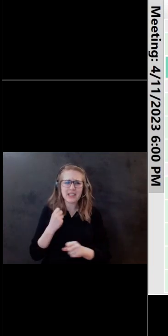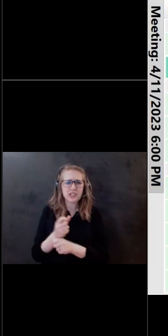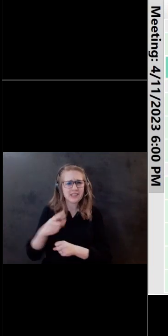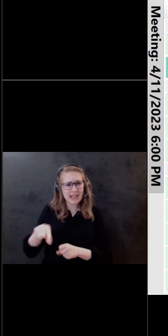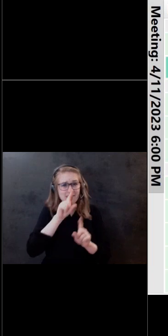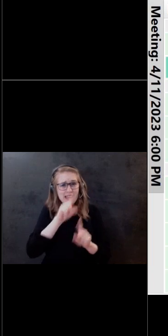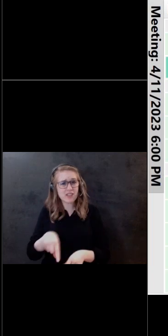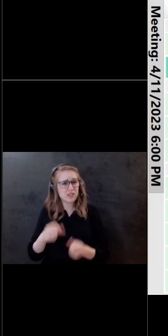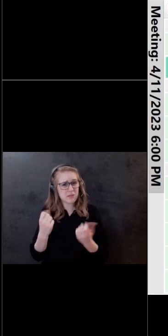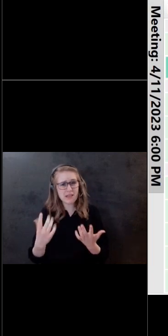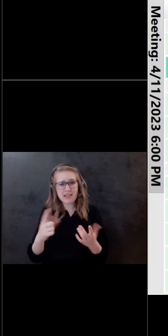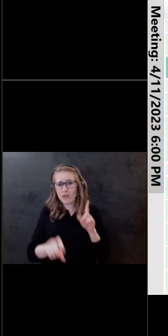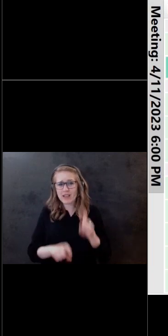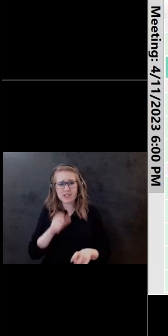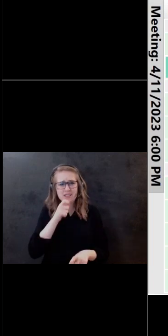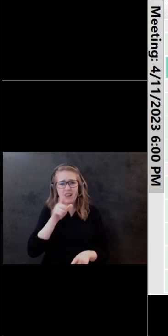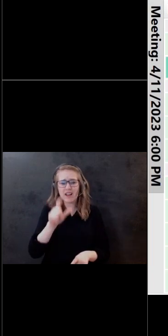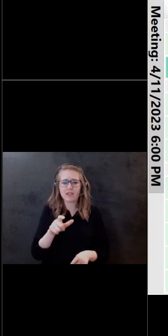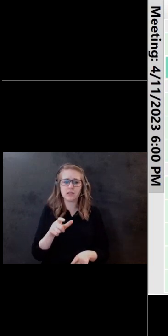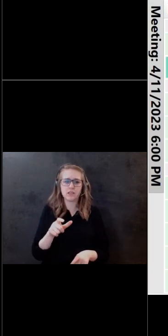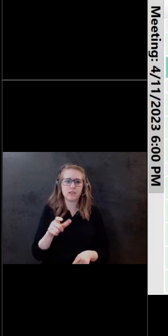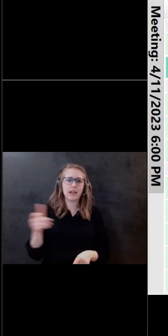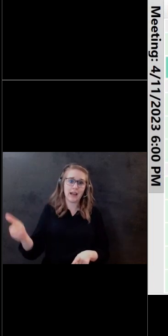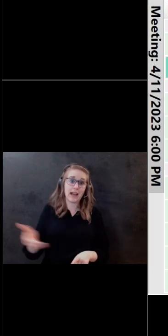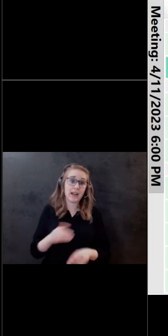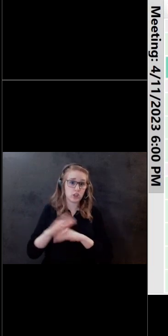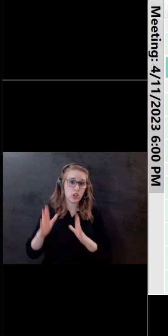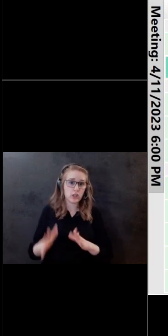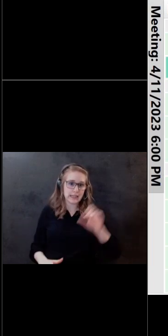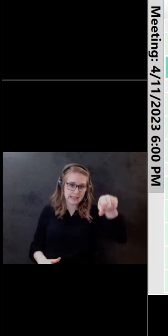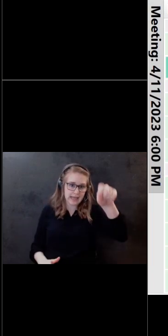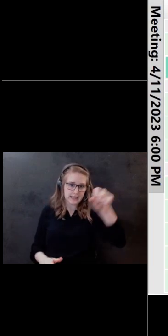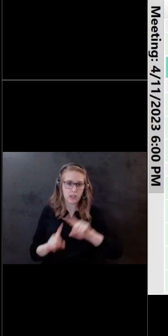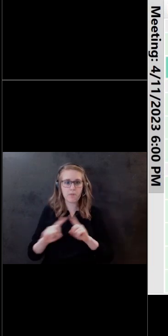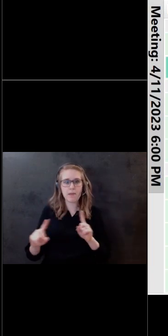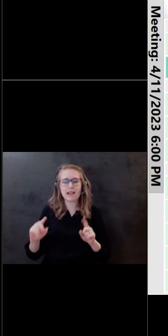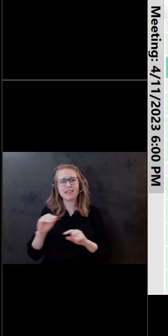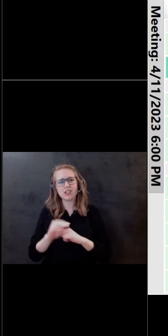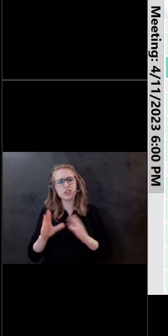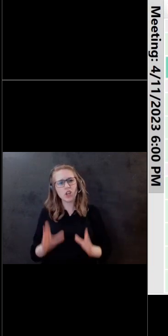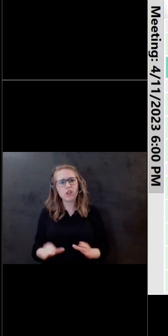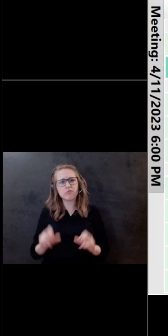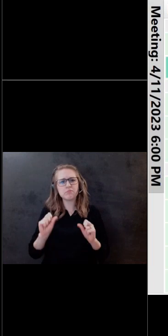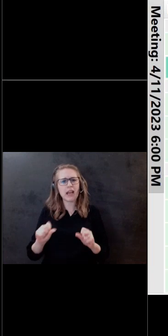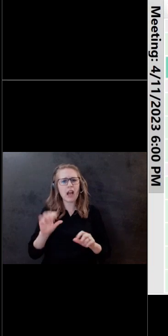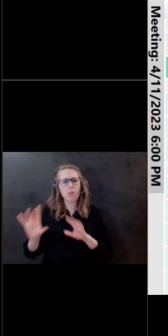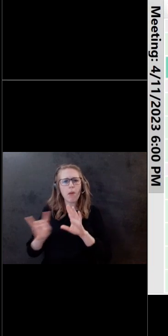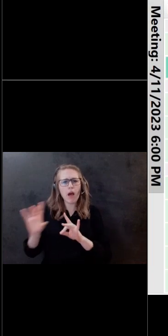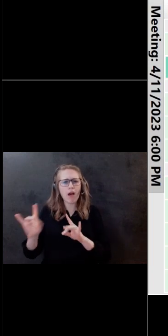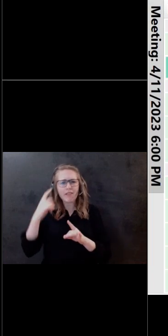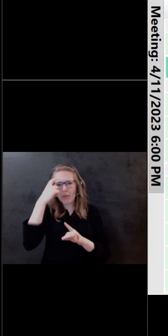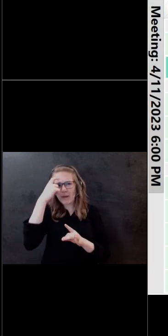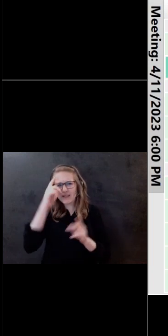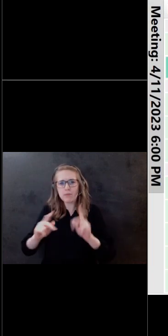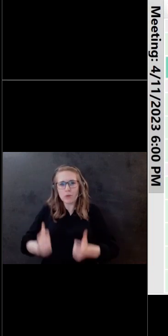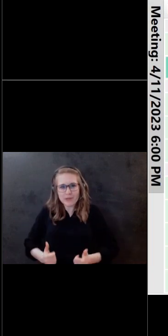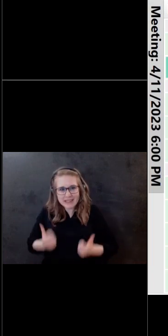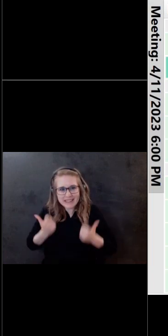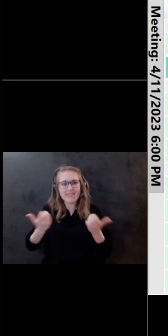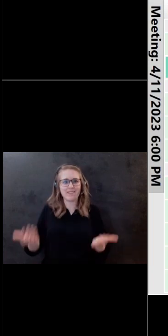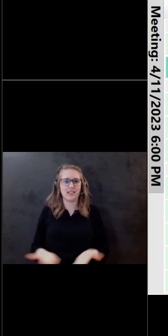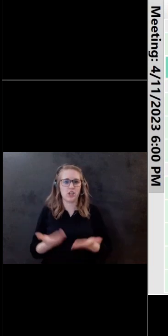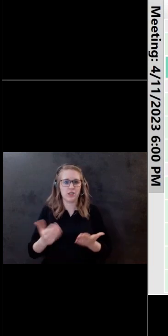answers to a lot of this stuff. We don't have to, well, we do have to hire a consultant, I agree. But the consultants can pick the brains of the people that live through these things, and